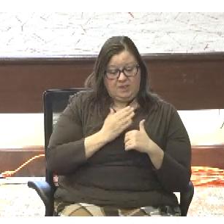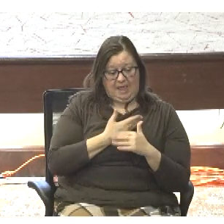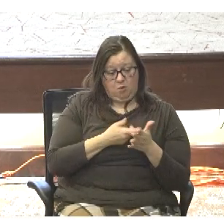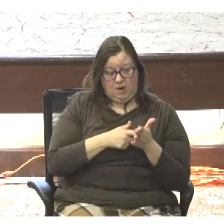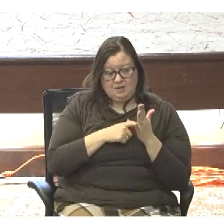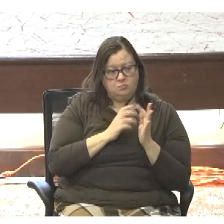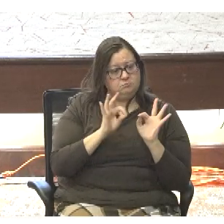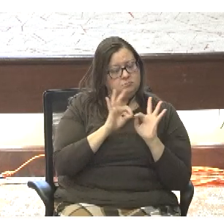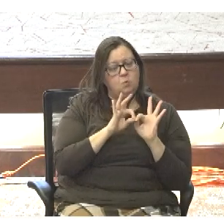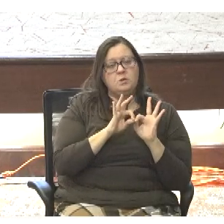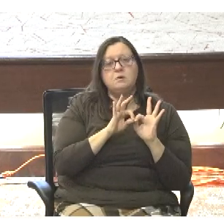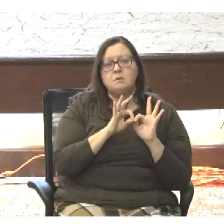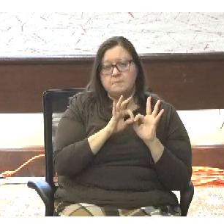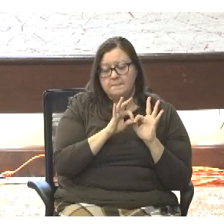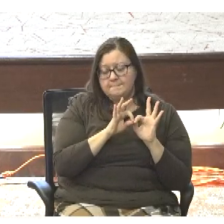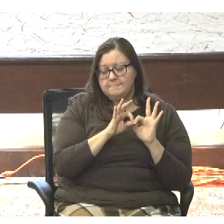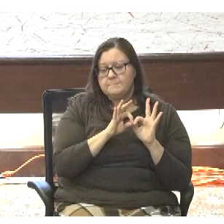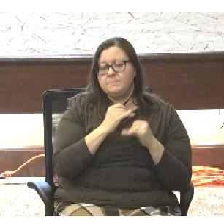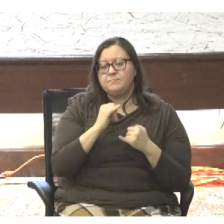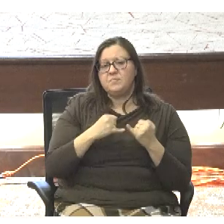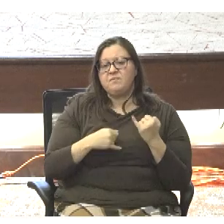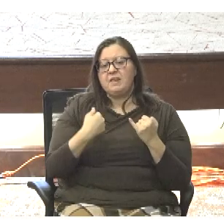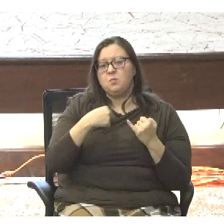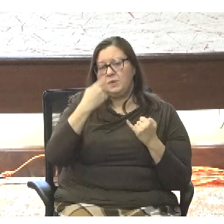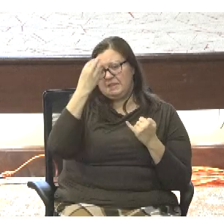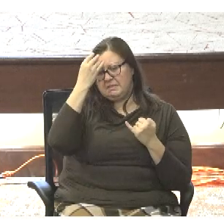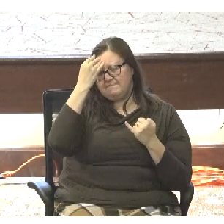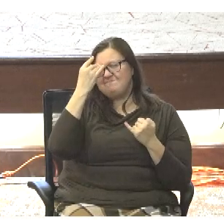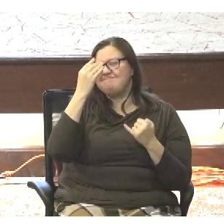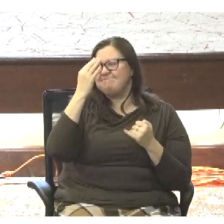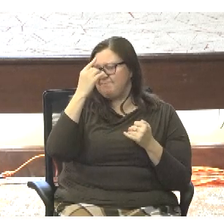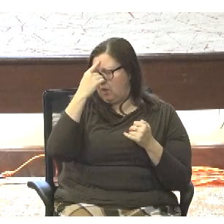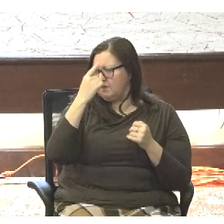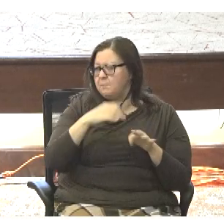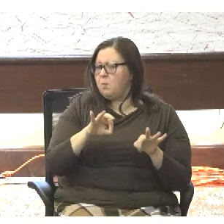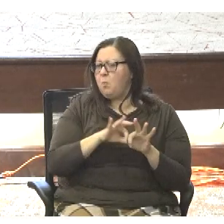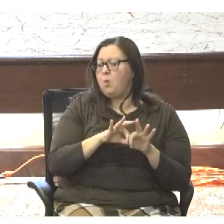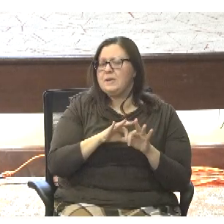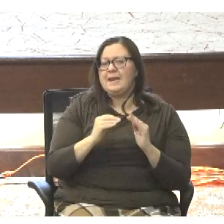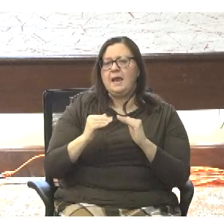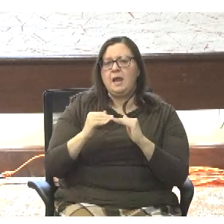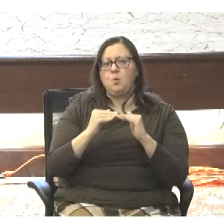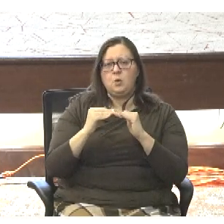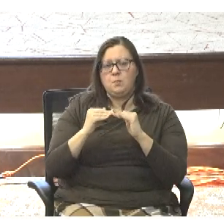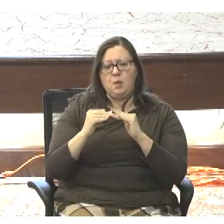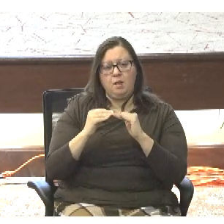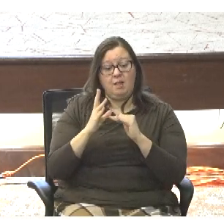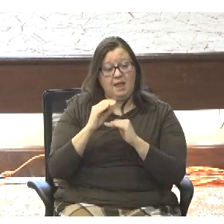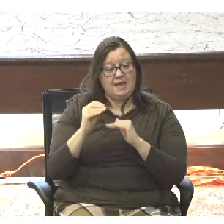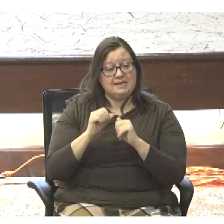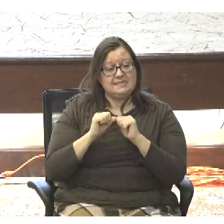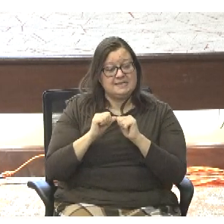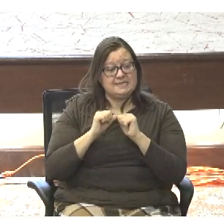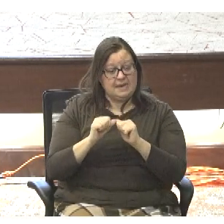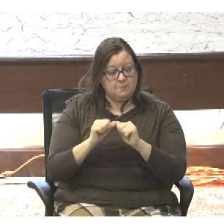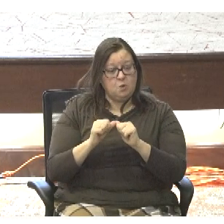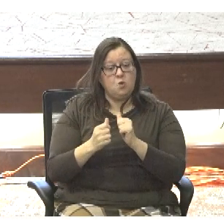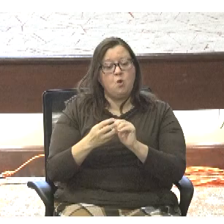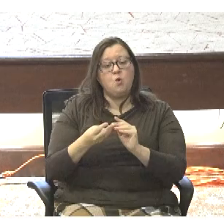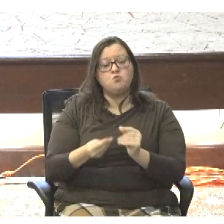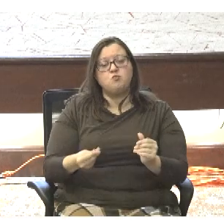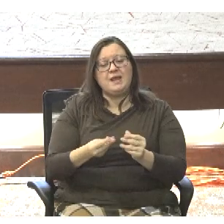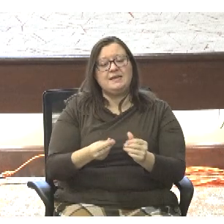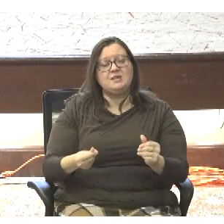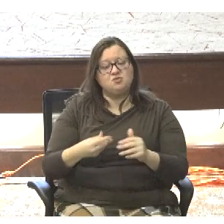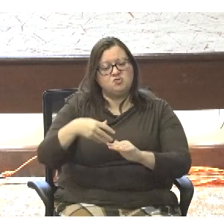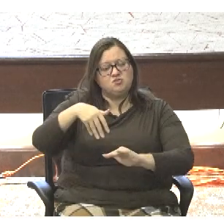important today. Finally, we thought it was very important to provide equitable and sustainable drainage and street solutions throughout